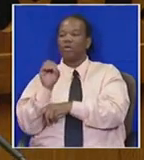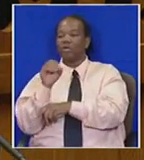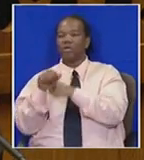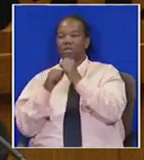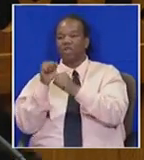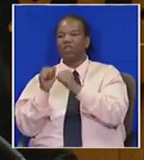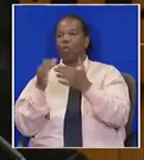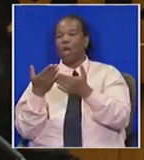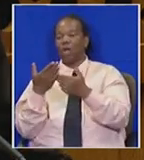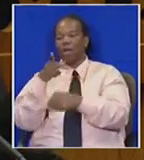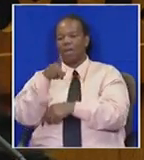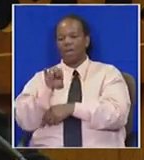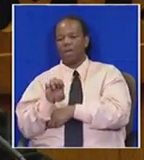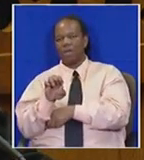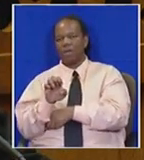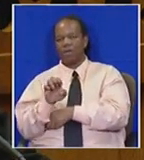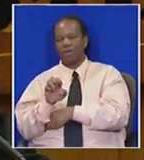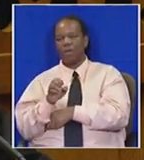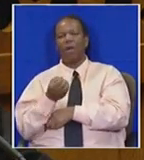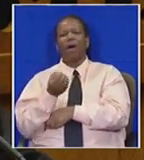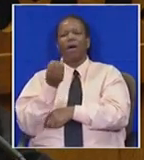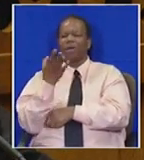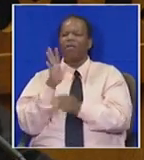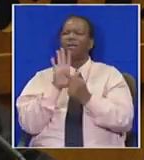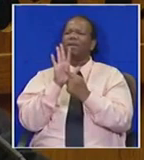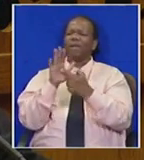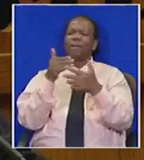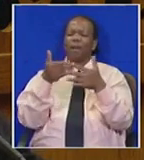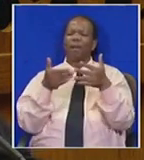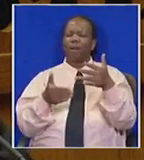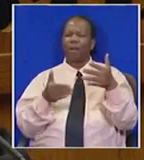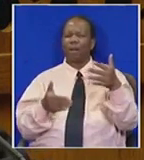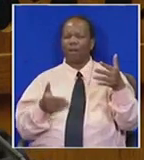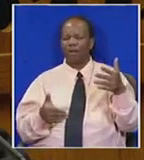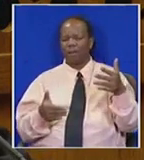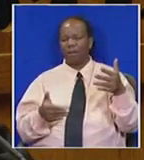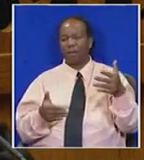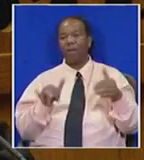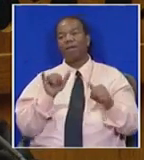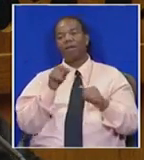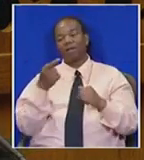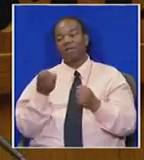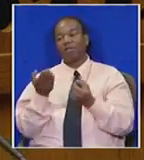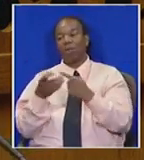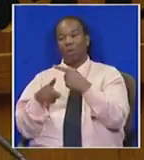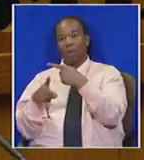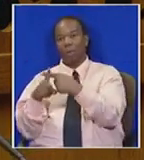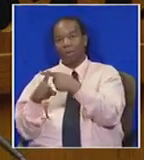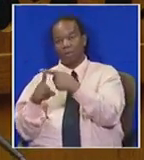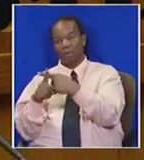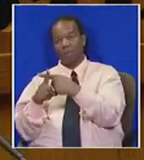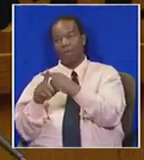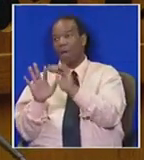Bay. These examples, honourable members, show the positive impact of improved